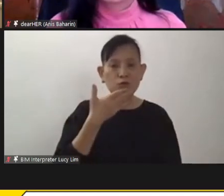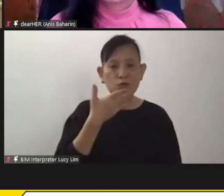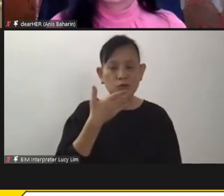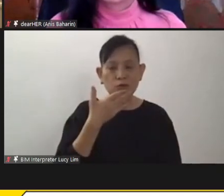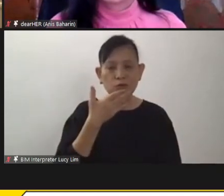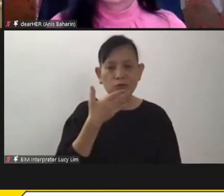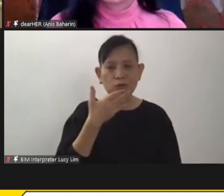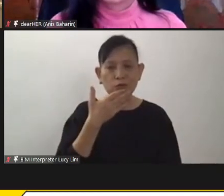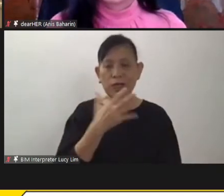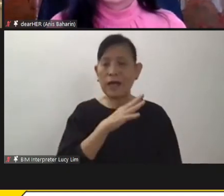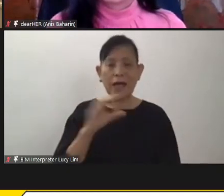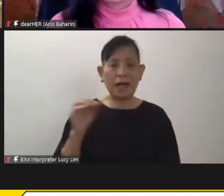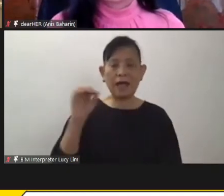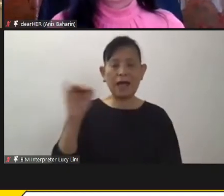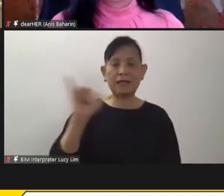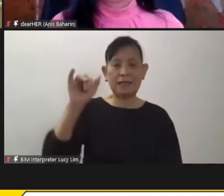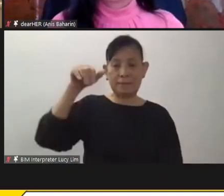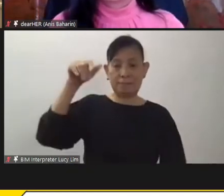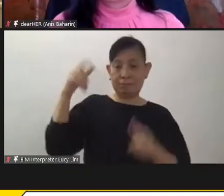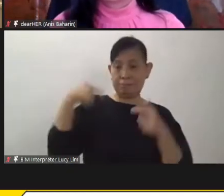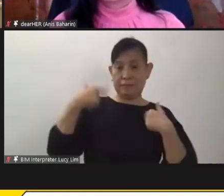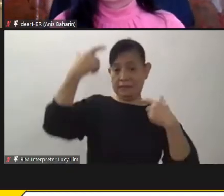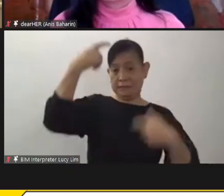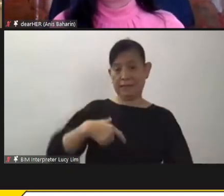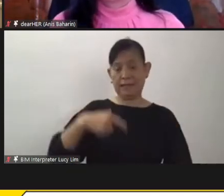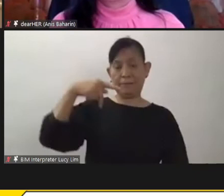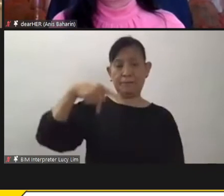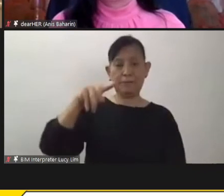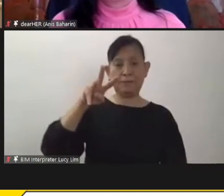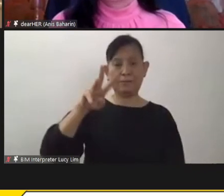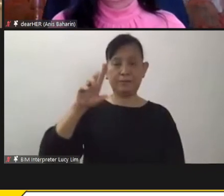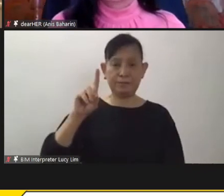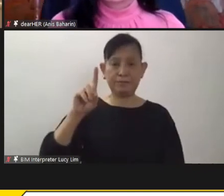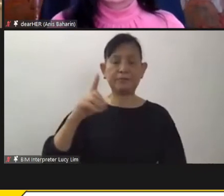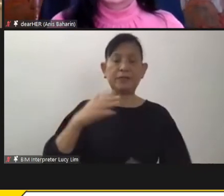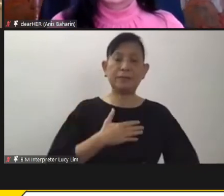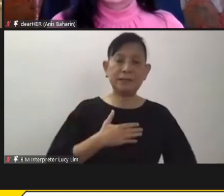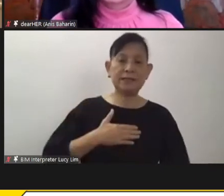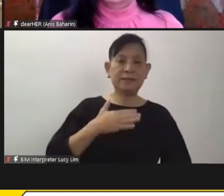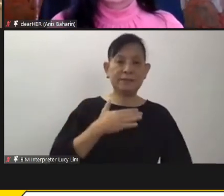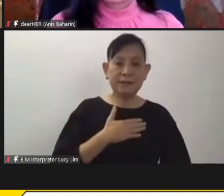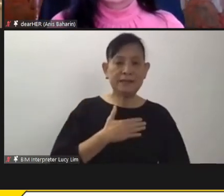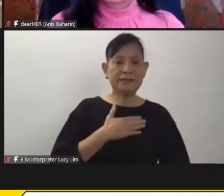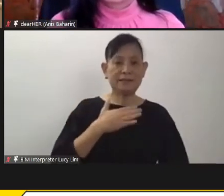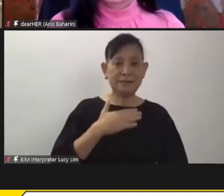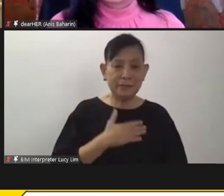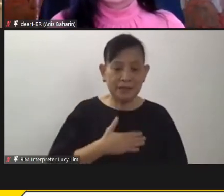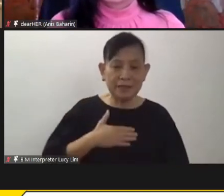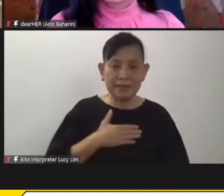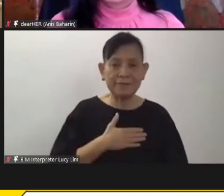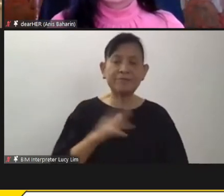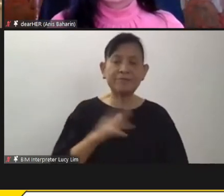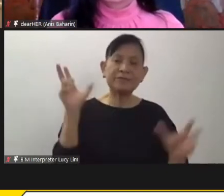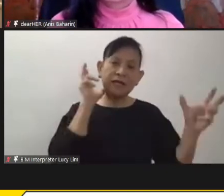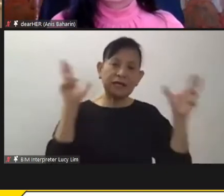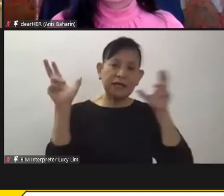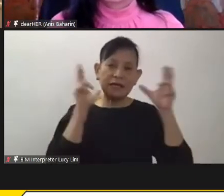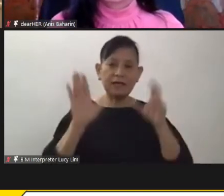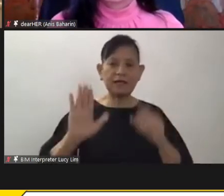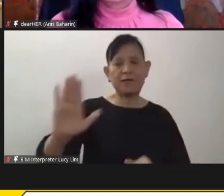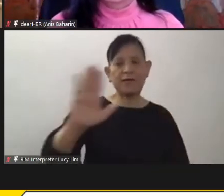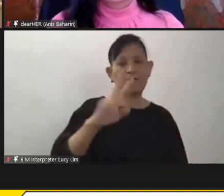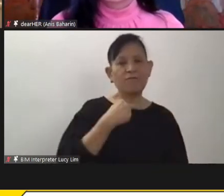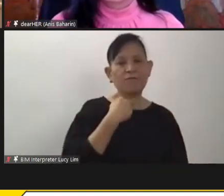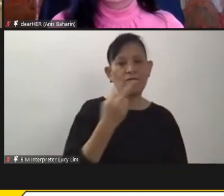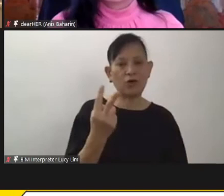a person with disabilities, is please and please and please do heard our voices.